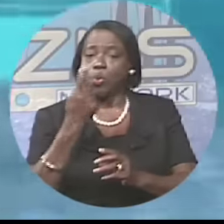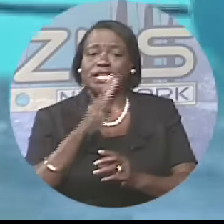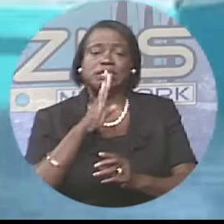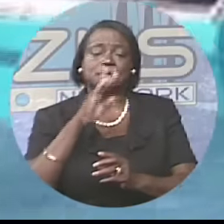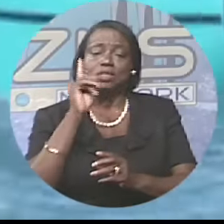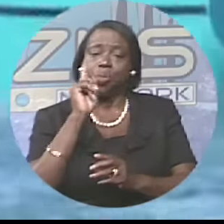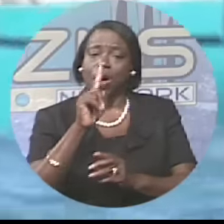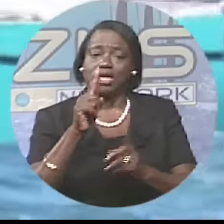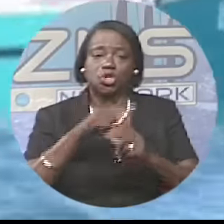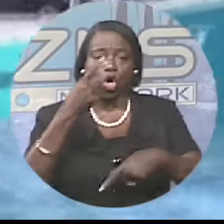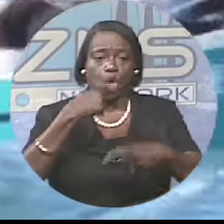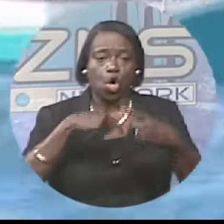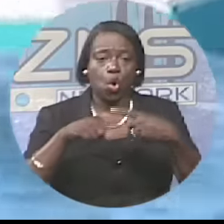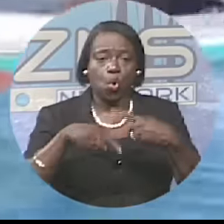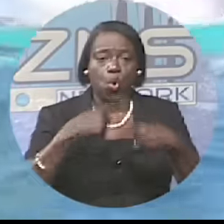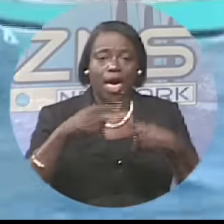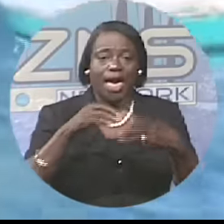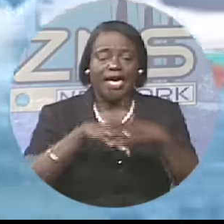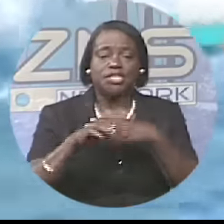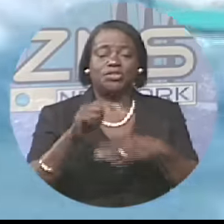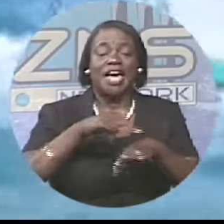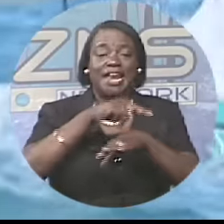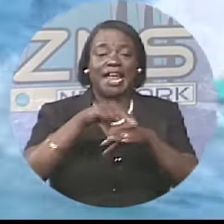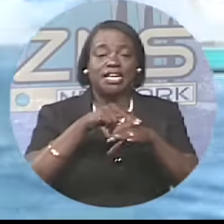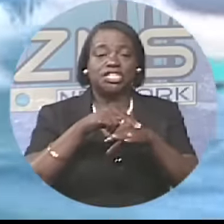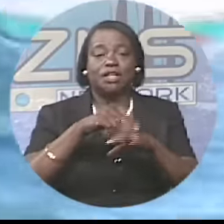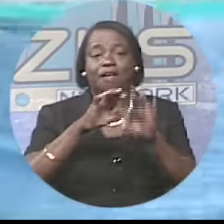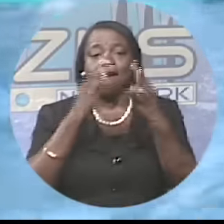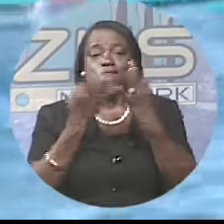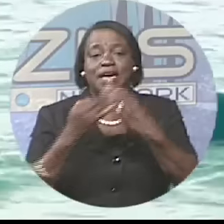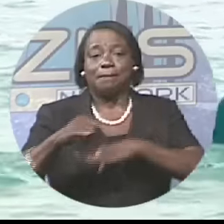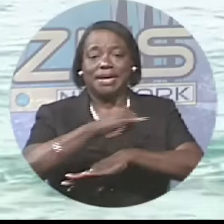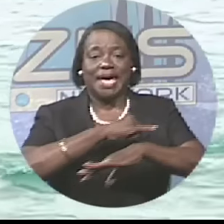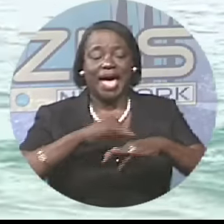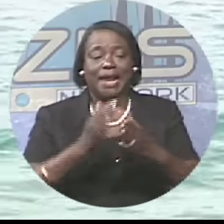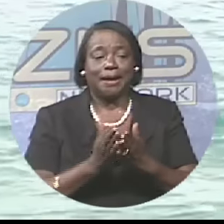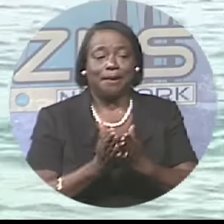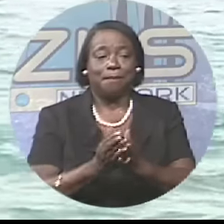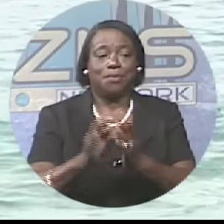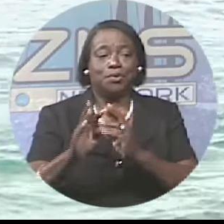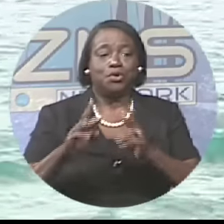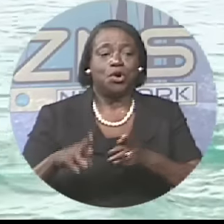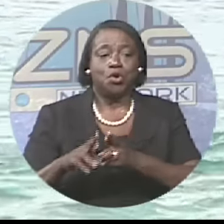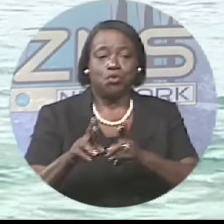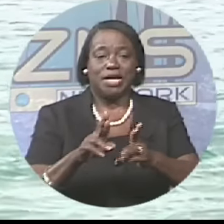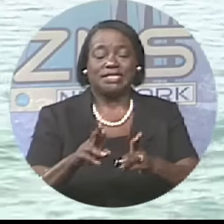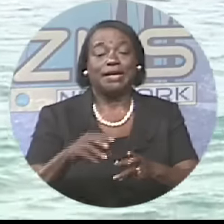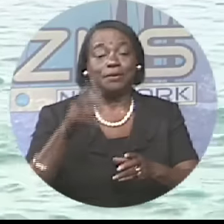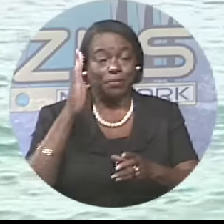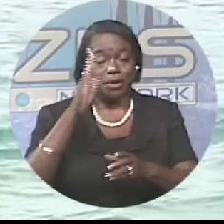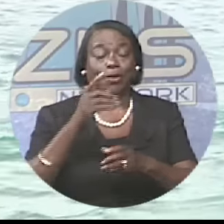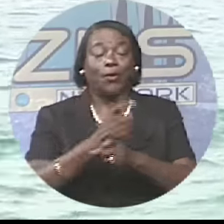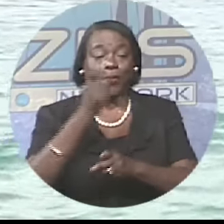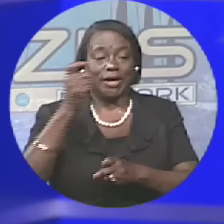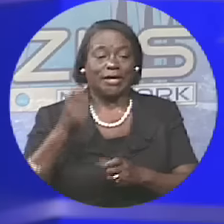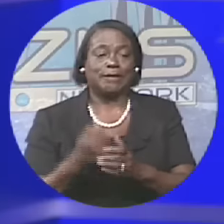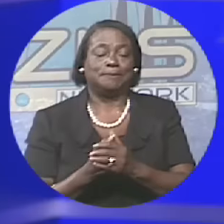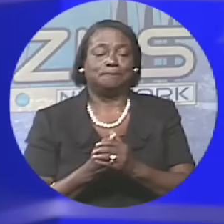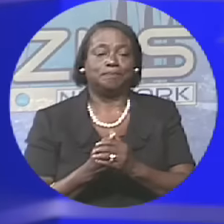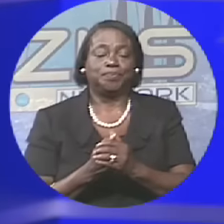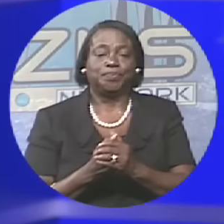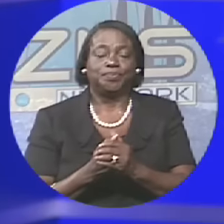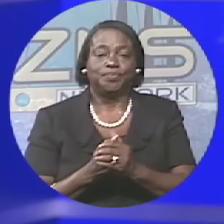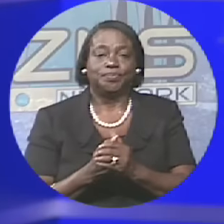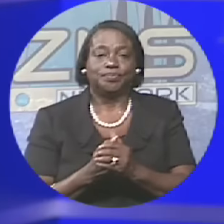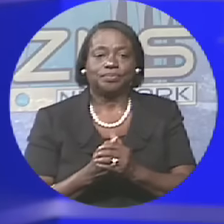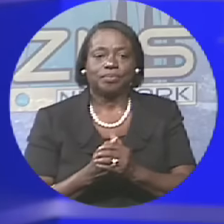threat, or, you know, as one of the top boats to win it. Reporting for ZNS Total Sports, I am Julian Gibson. Thanks so